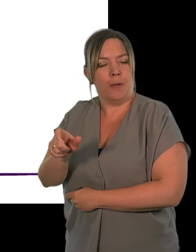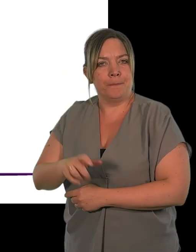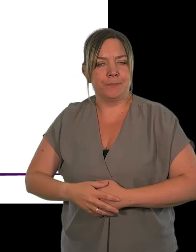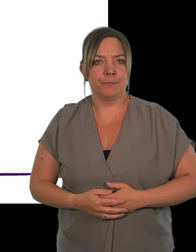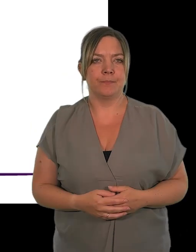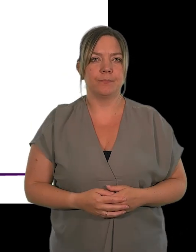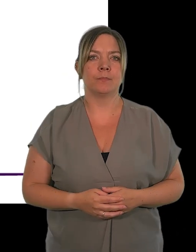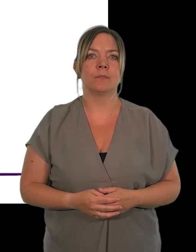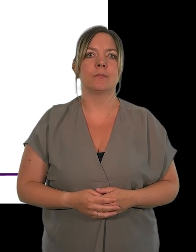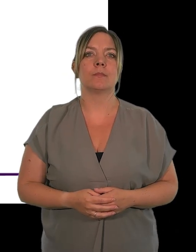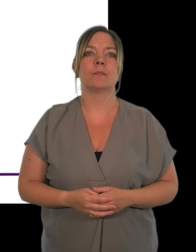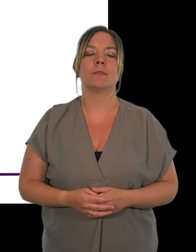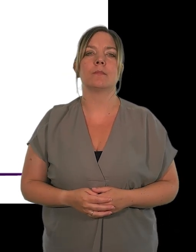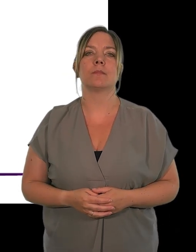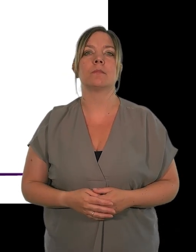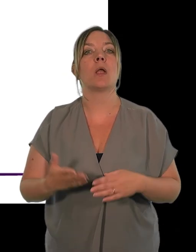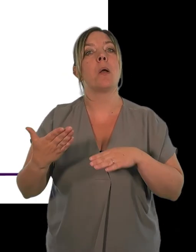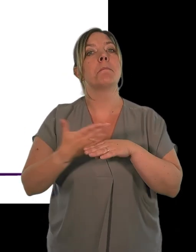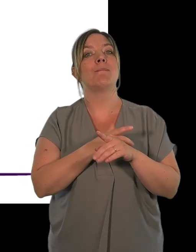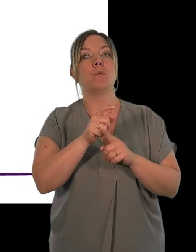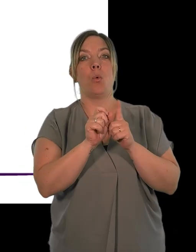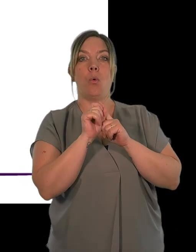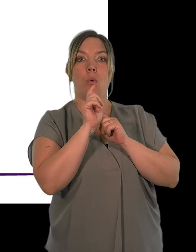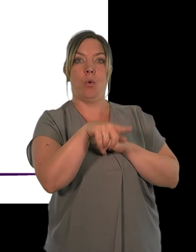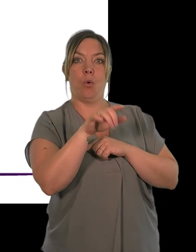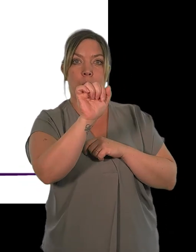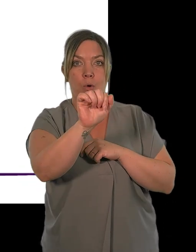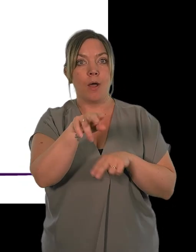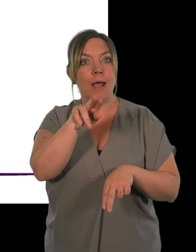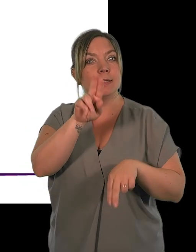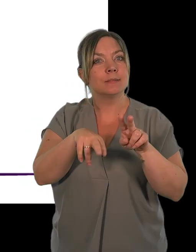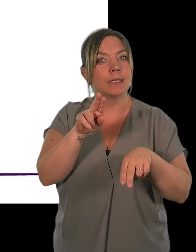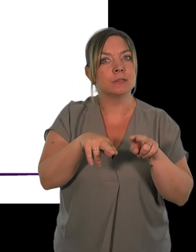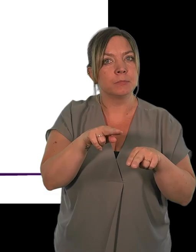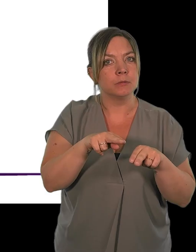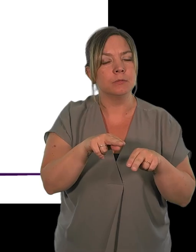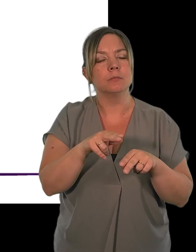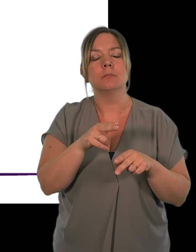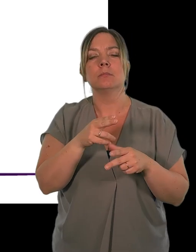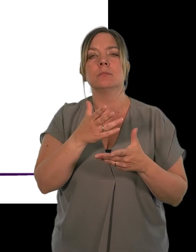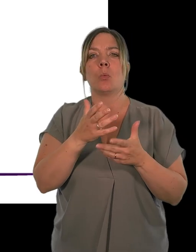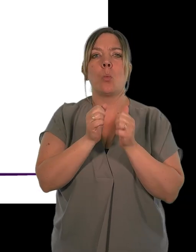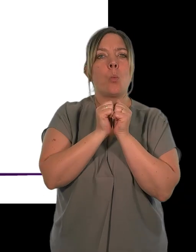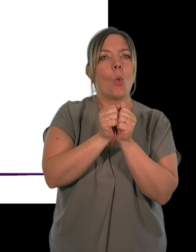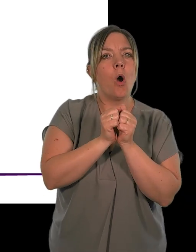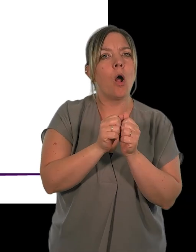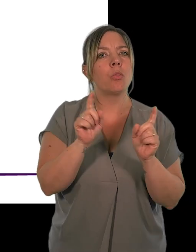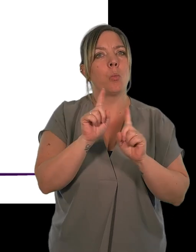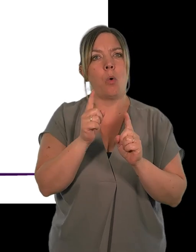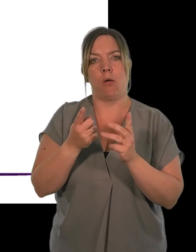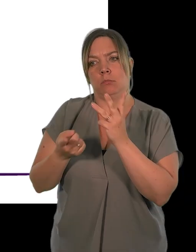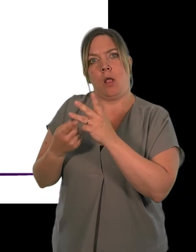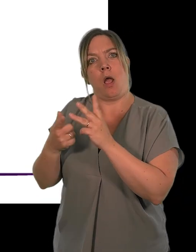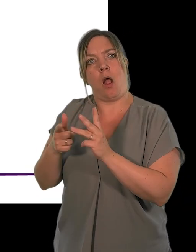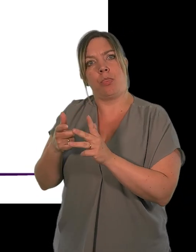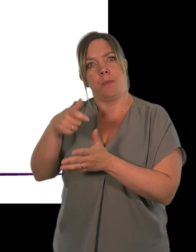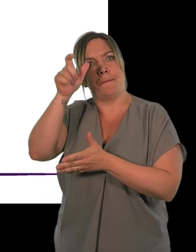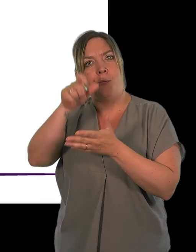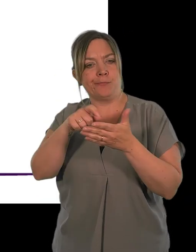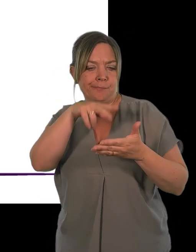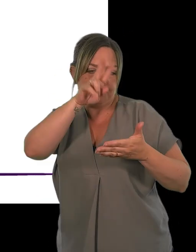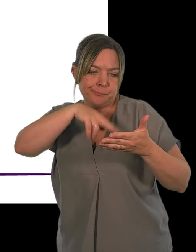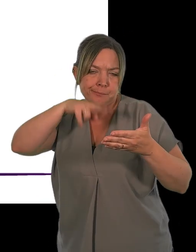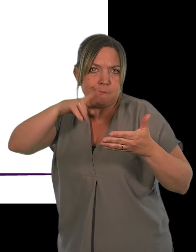but if you're unsure, check with your tutors. Before submitting your assessment, it's useful to get